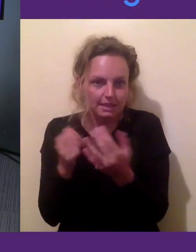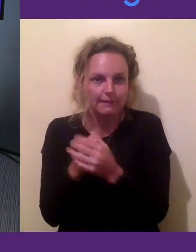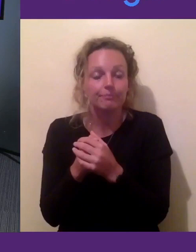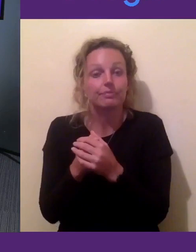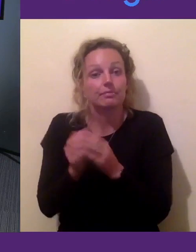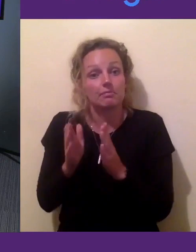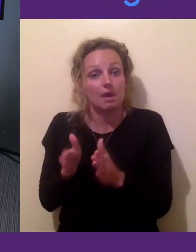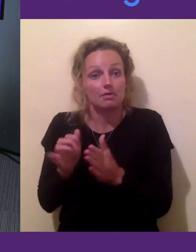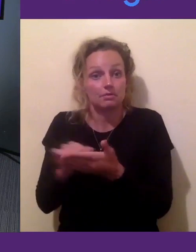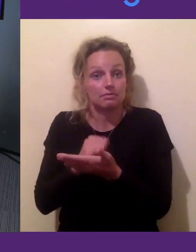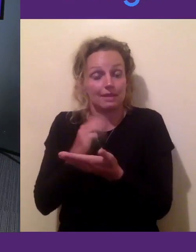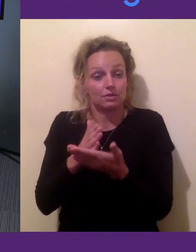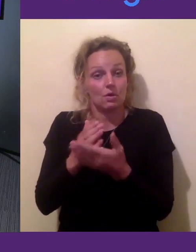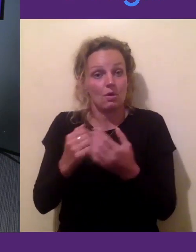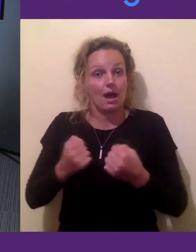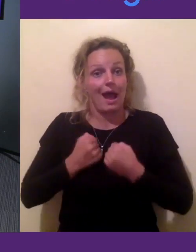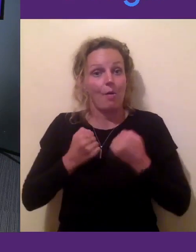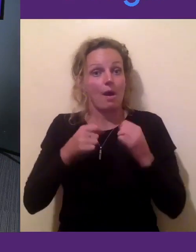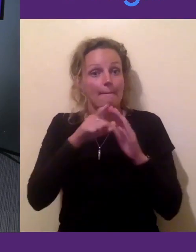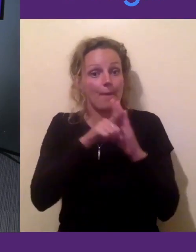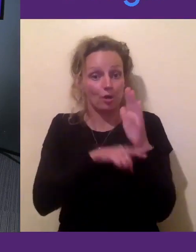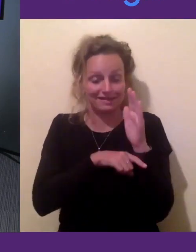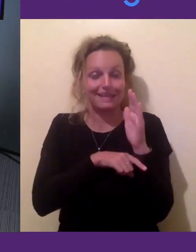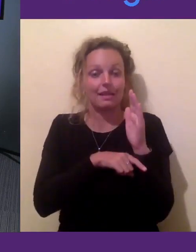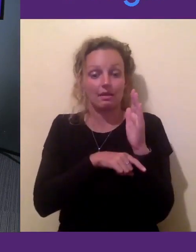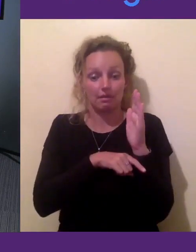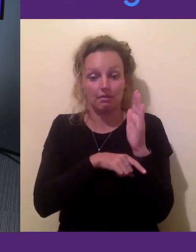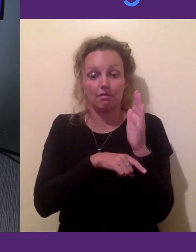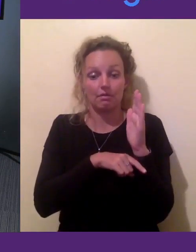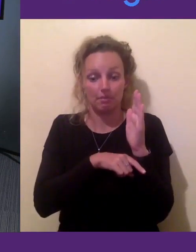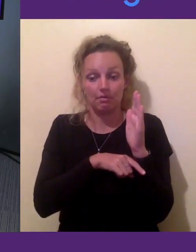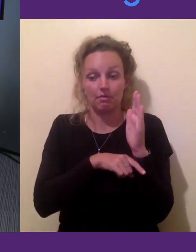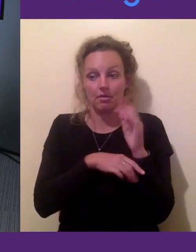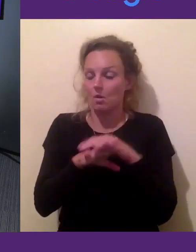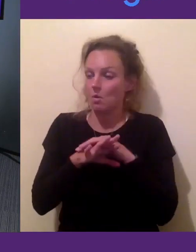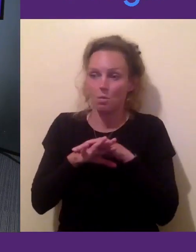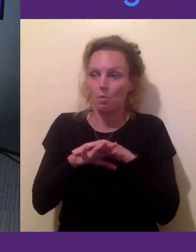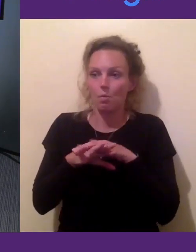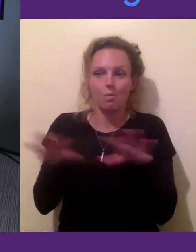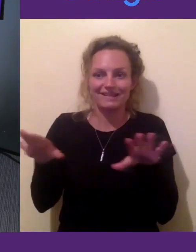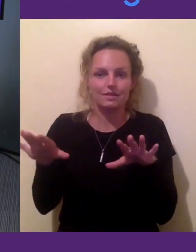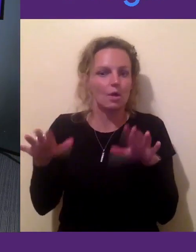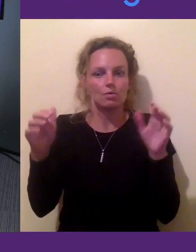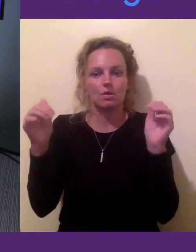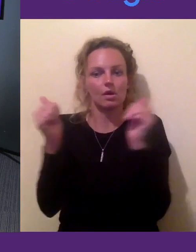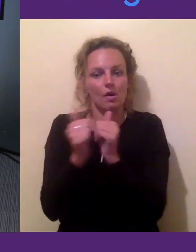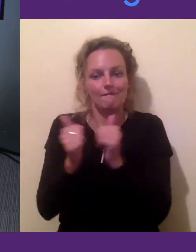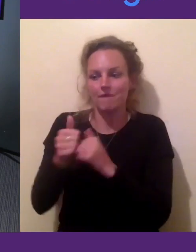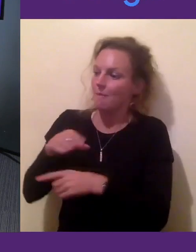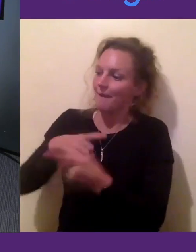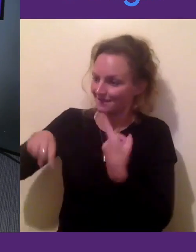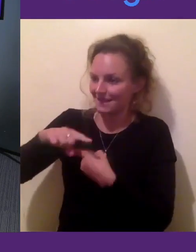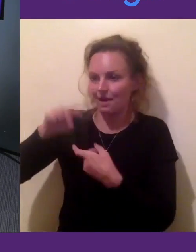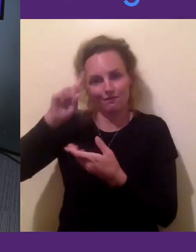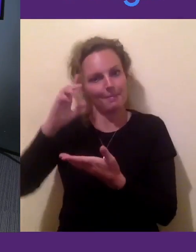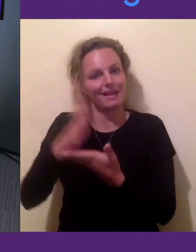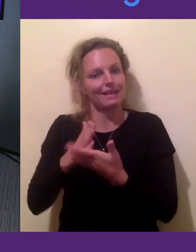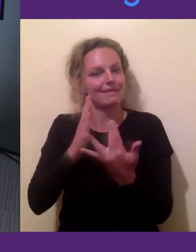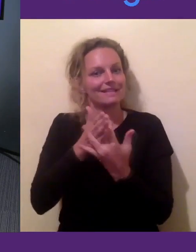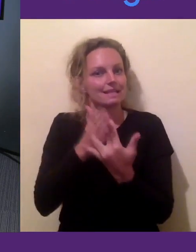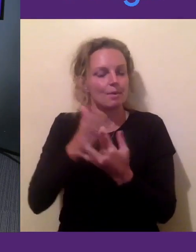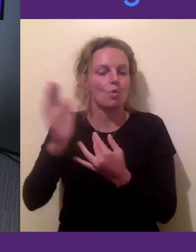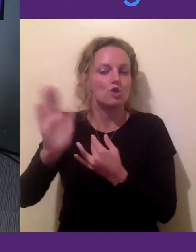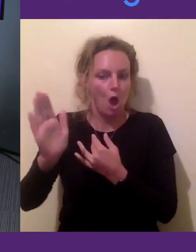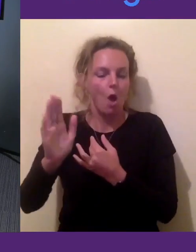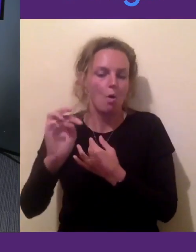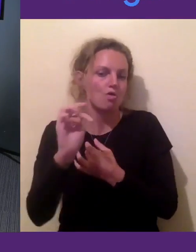we don't confirm ourselves that these elements are accessible. These are confirmed by third parties. So it gives us